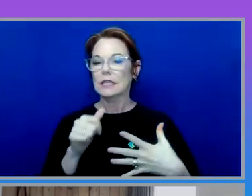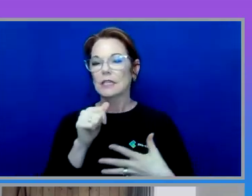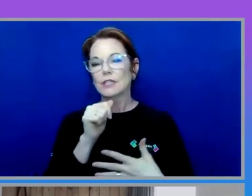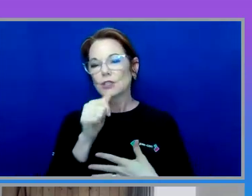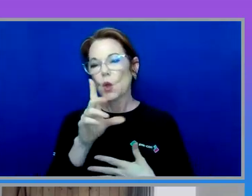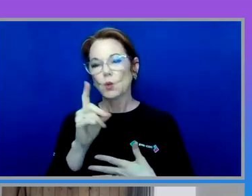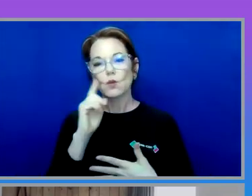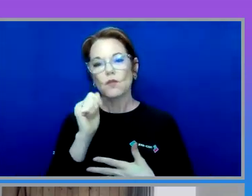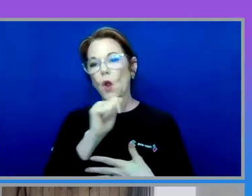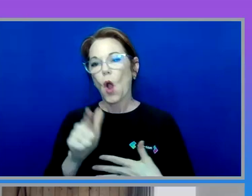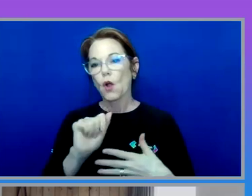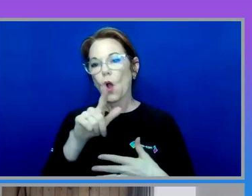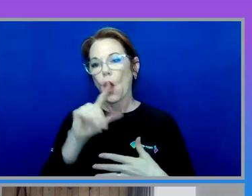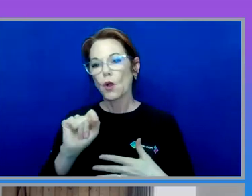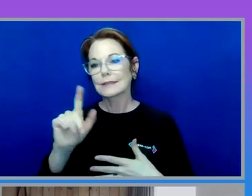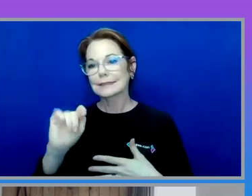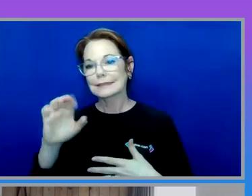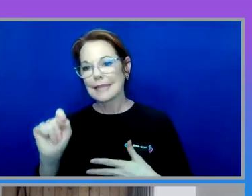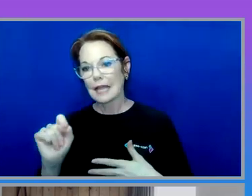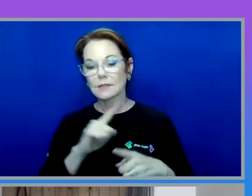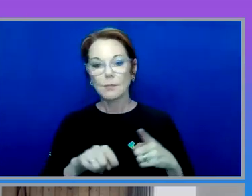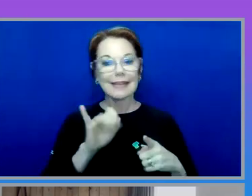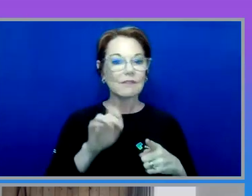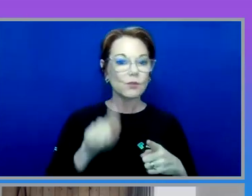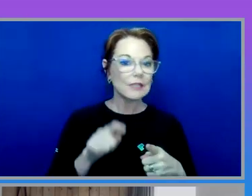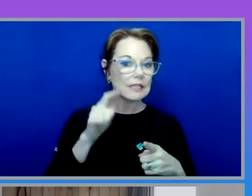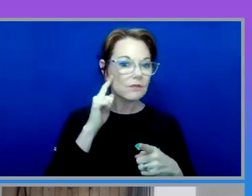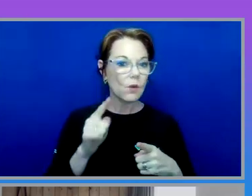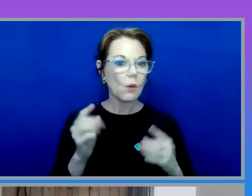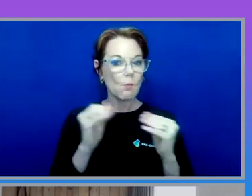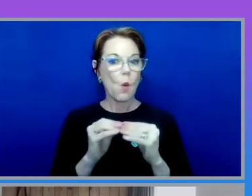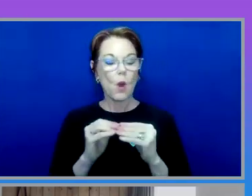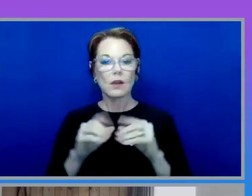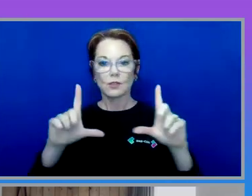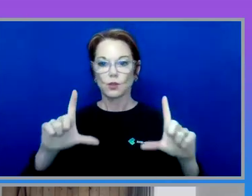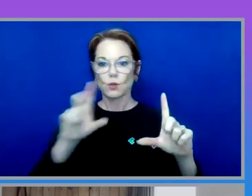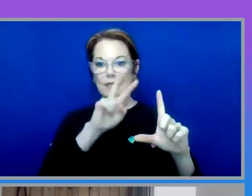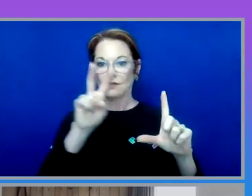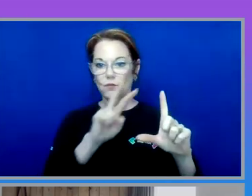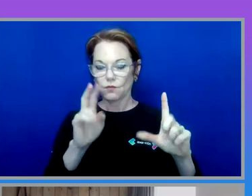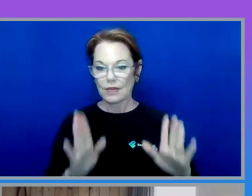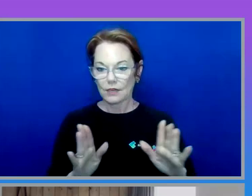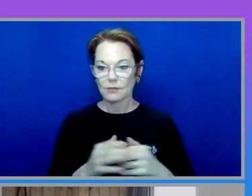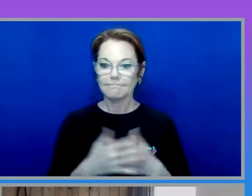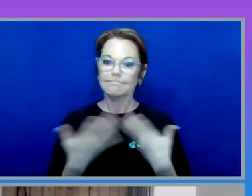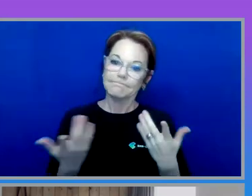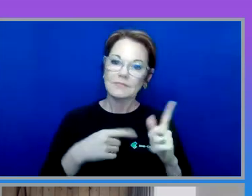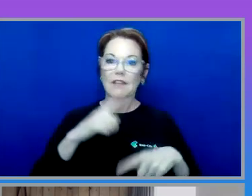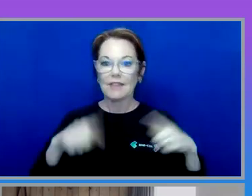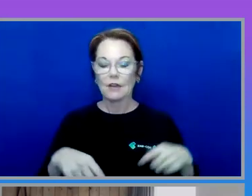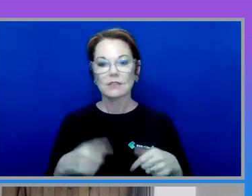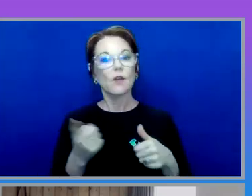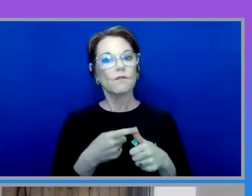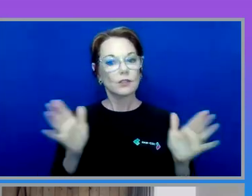if you need to add a little something extra for users with screen readers, you could do it this way. Your mileage may vary, so test it